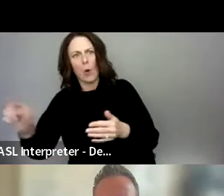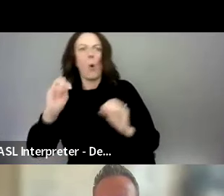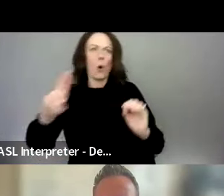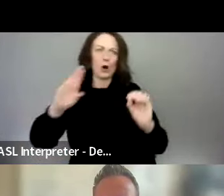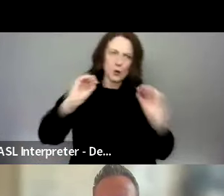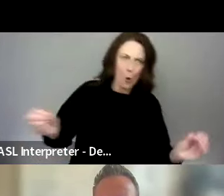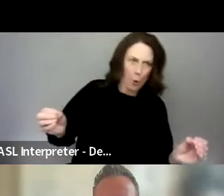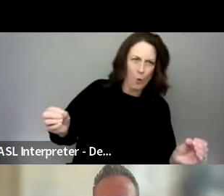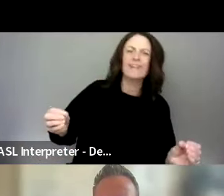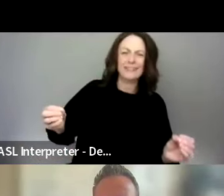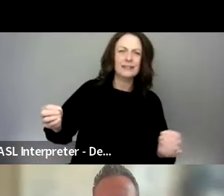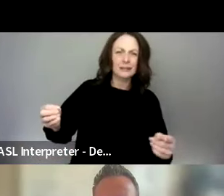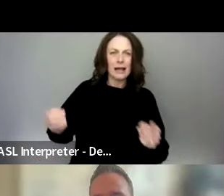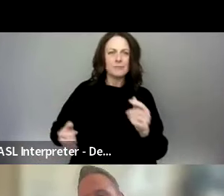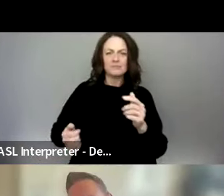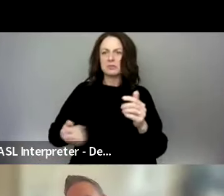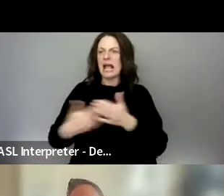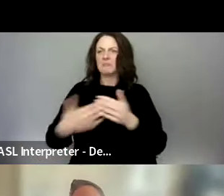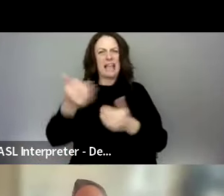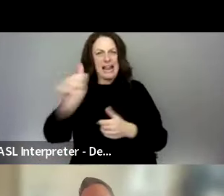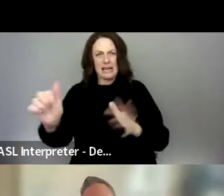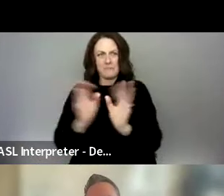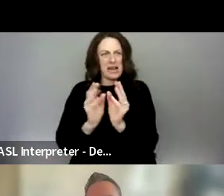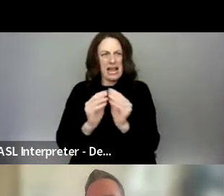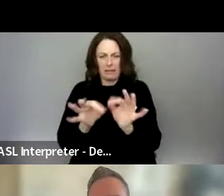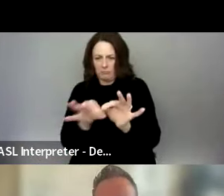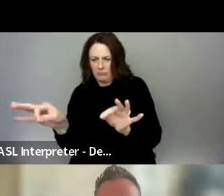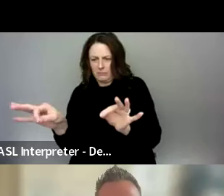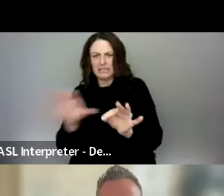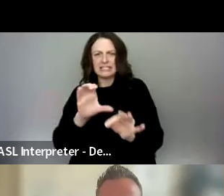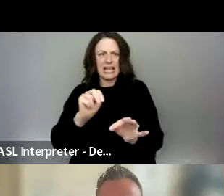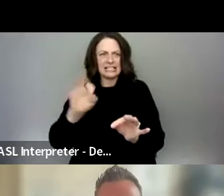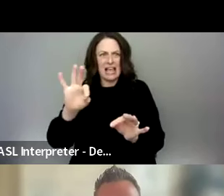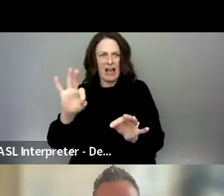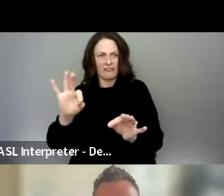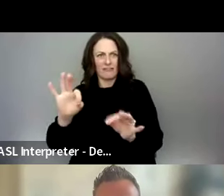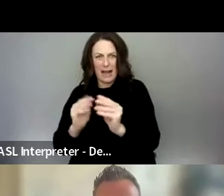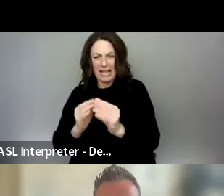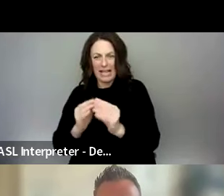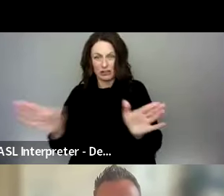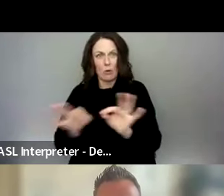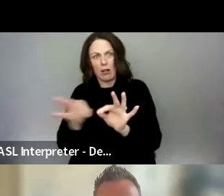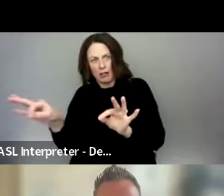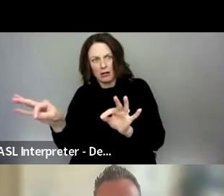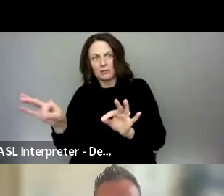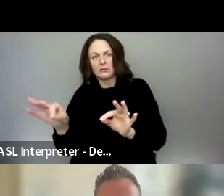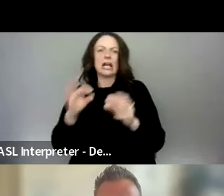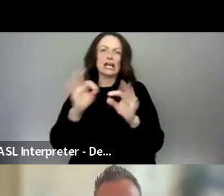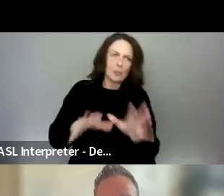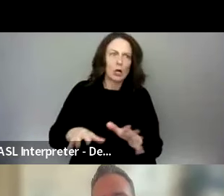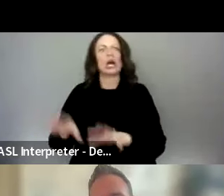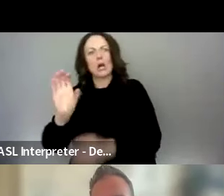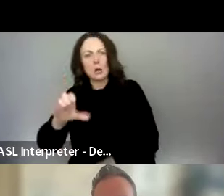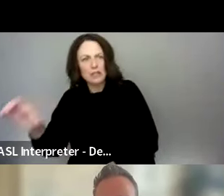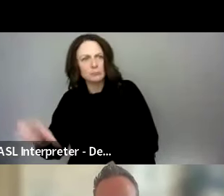Okay. So you mean like in general, like Cloud Native, like in CNCF meetings in general, like, okay. Yeah, makes sense. We should